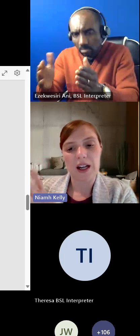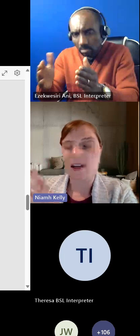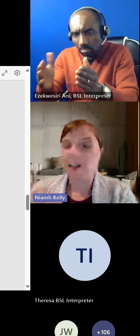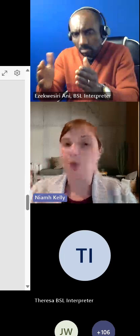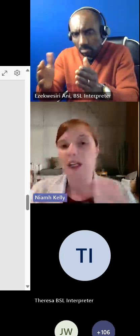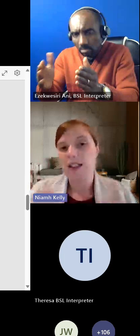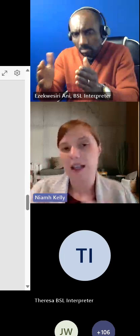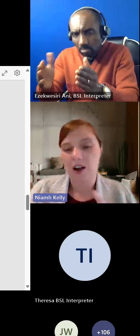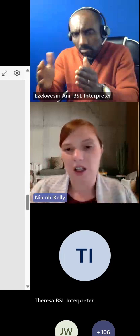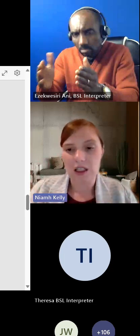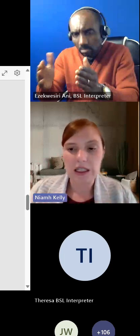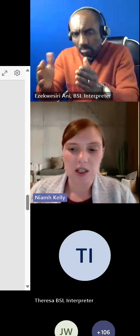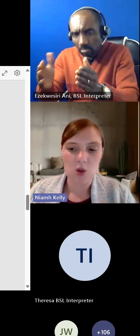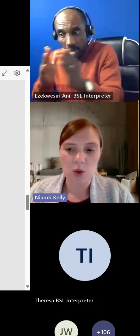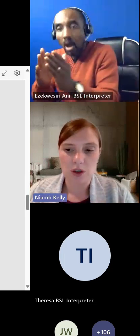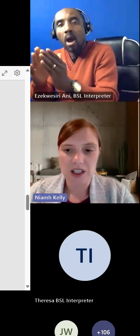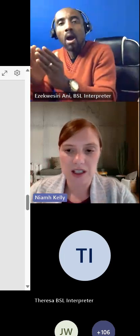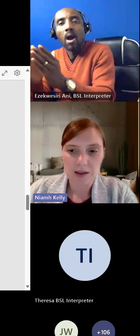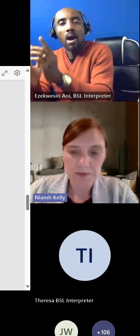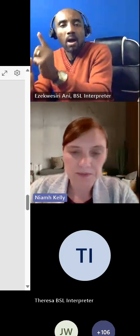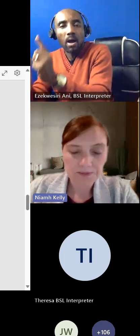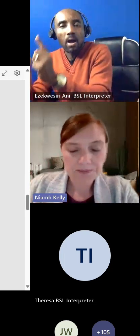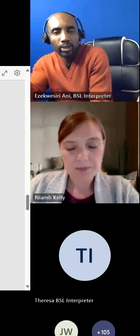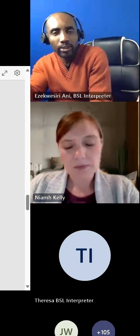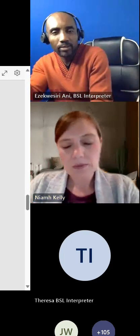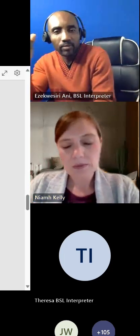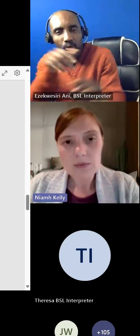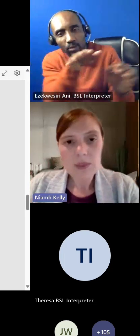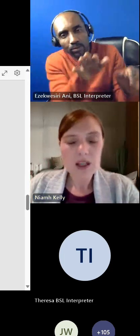doing much better, and I'll break it down into each one of these